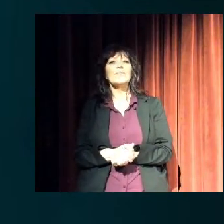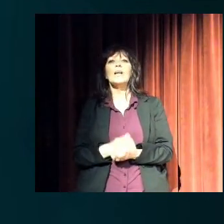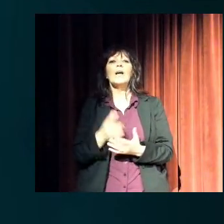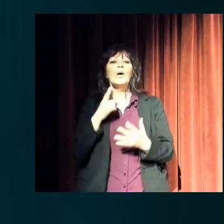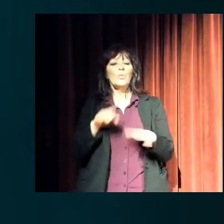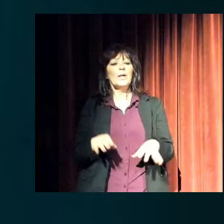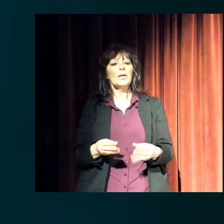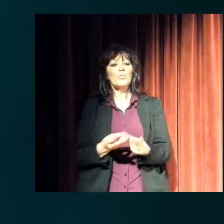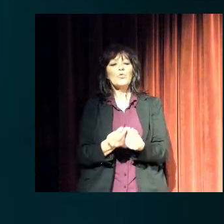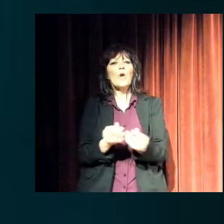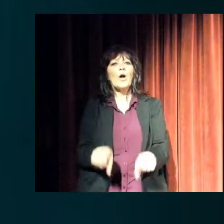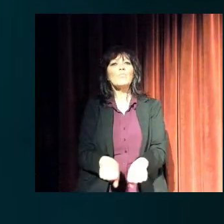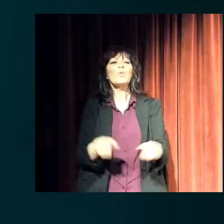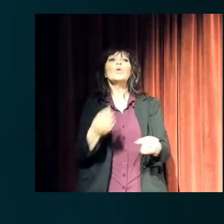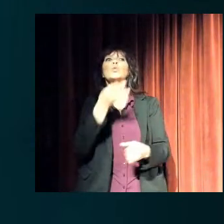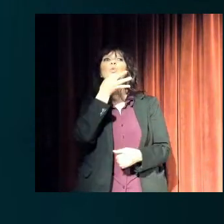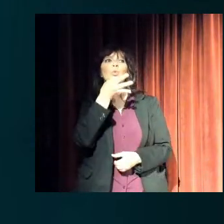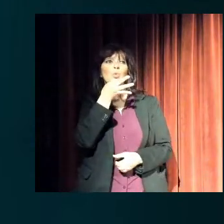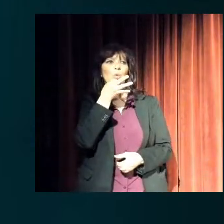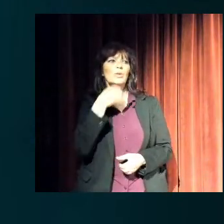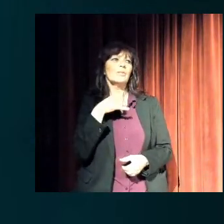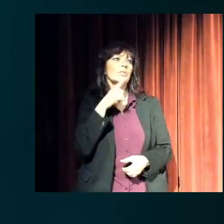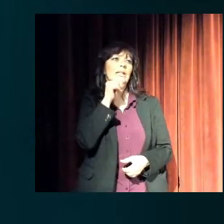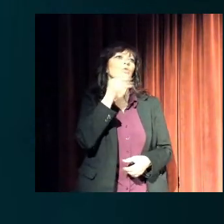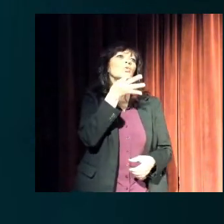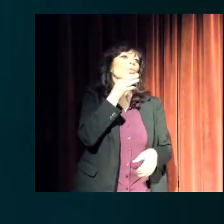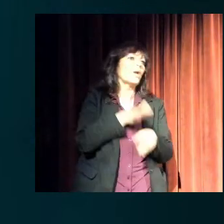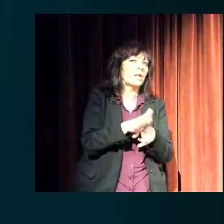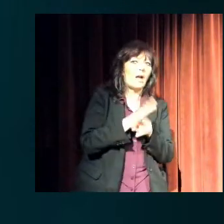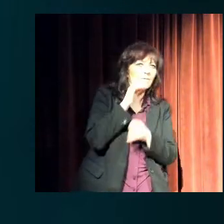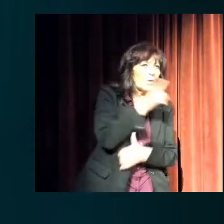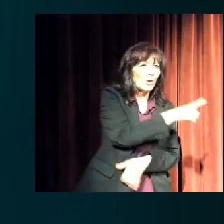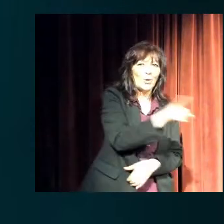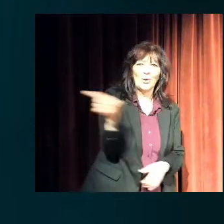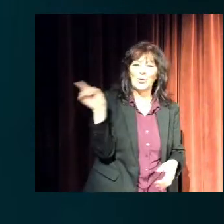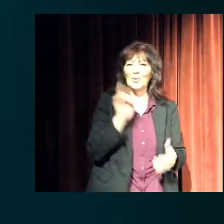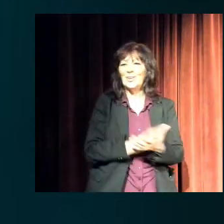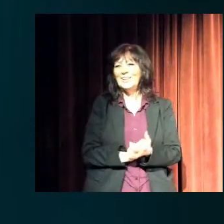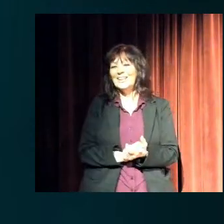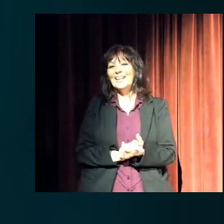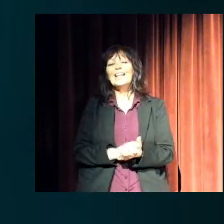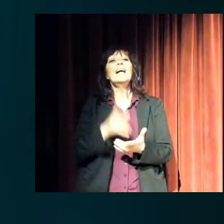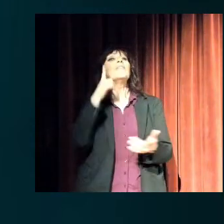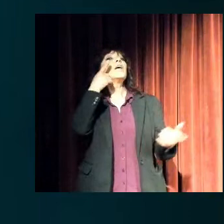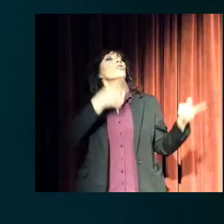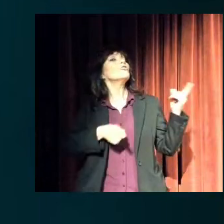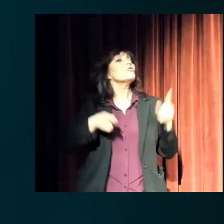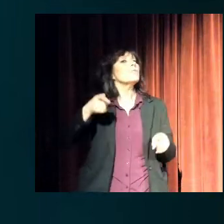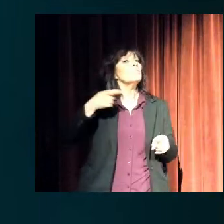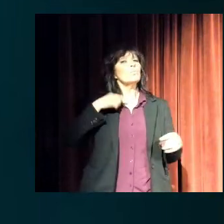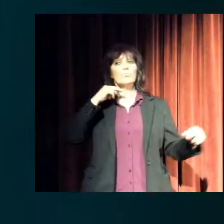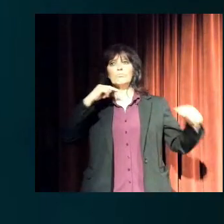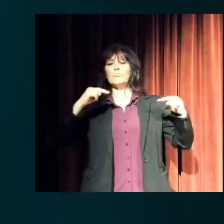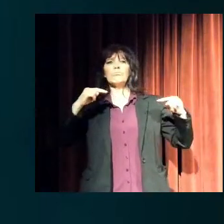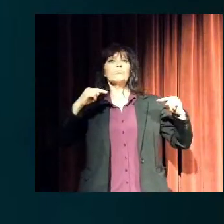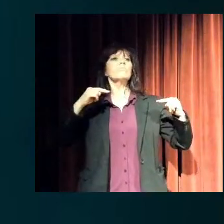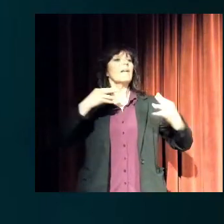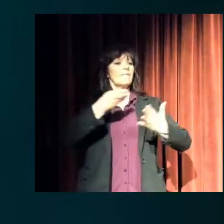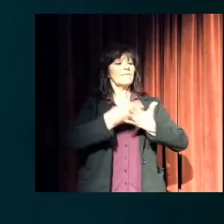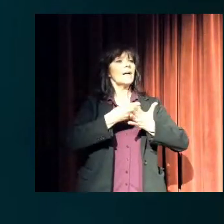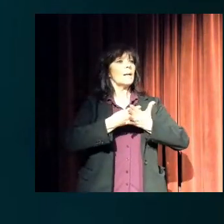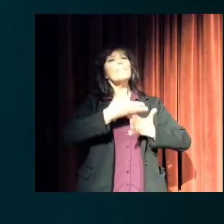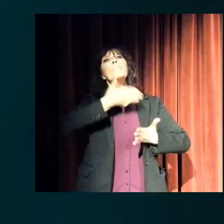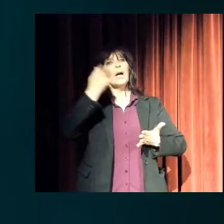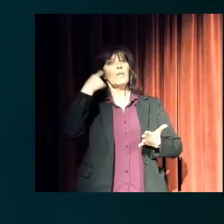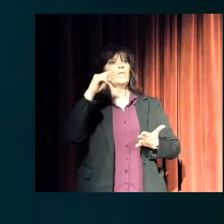Groundbreaking will be happening very soon, although I'm sure it's not soon enough for Bills fans worldwide. The agreement we negotiated is financially better